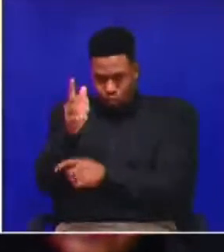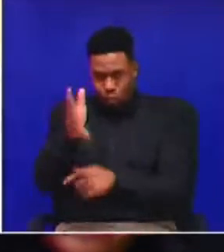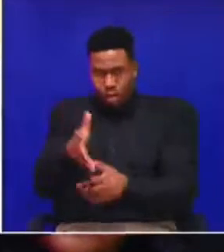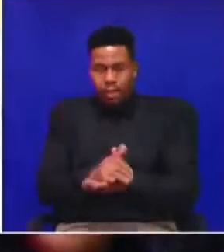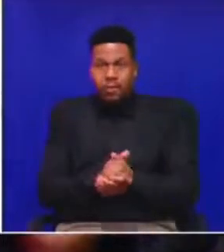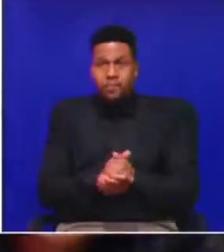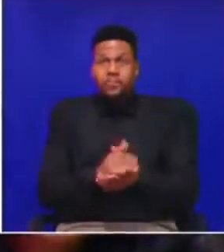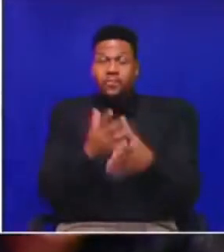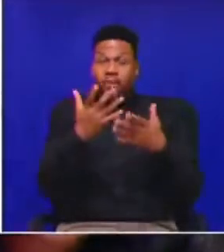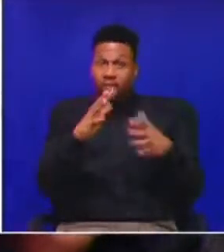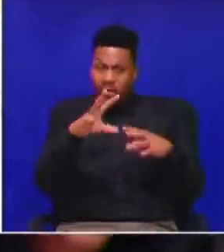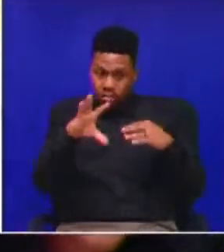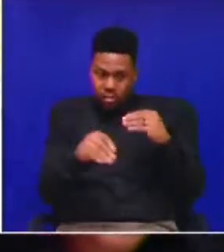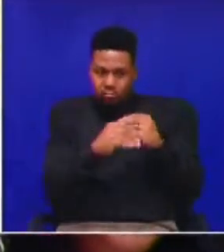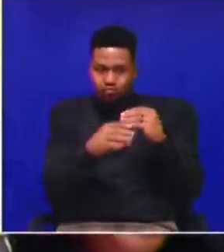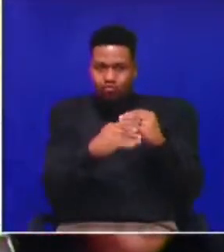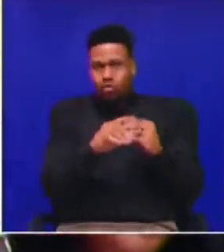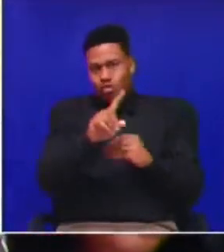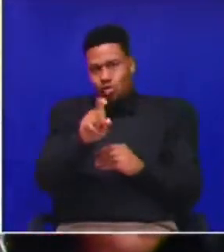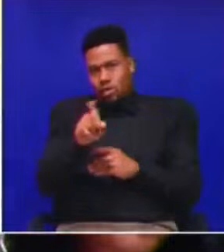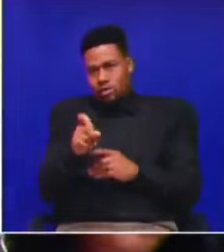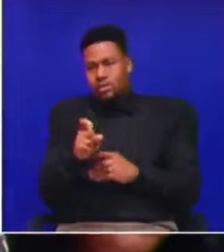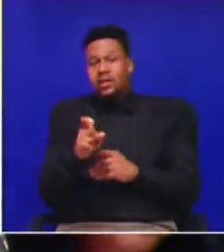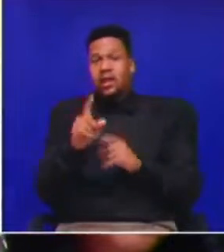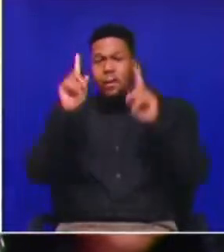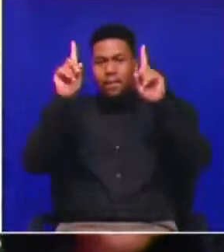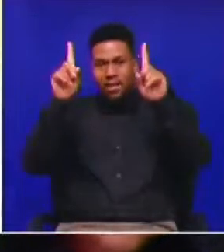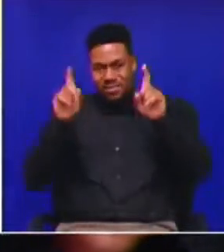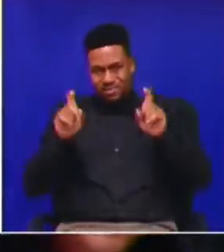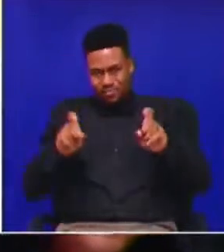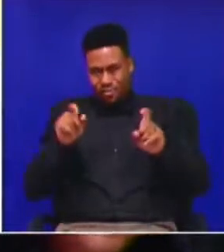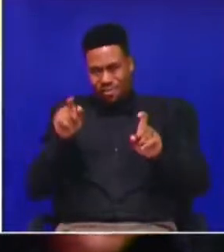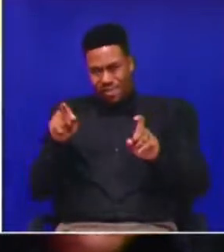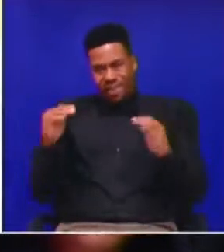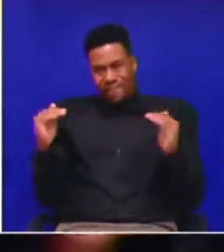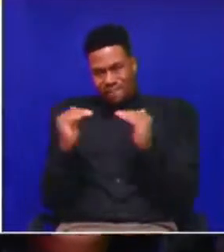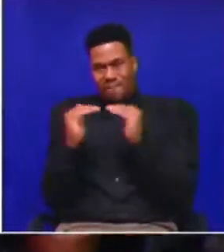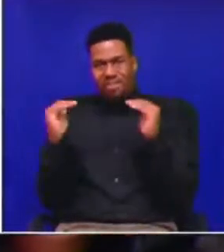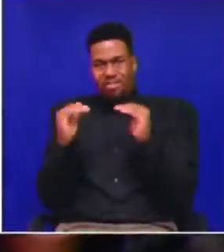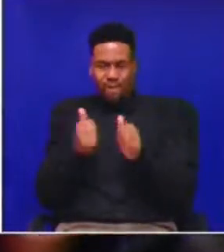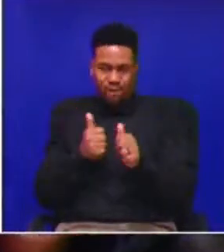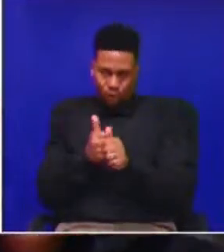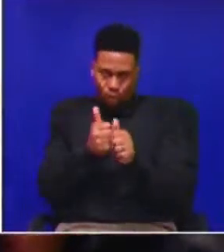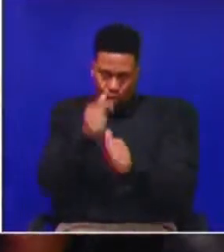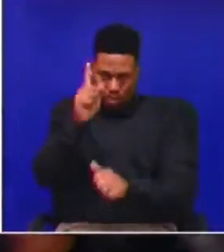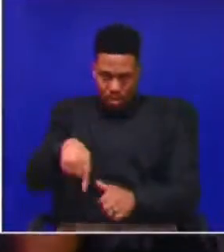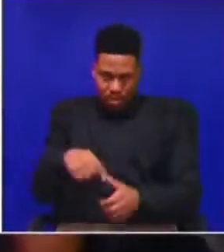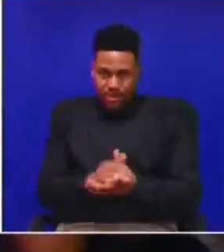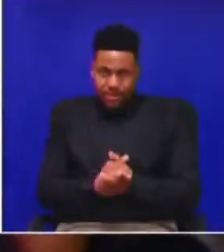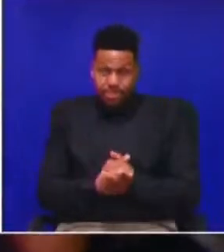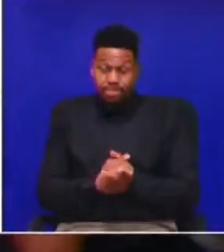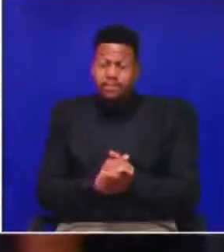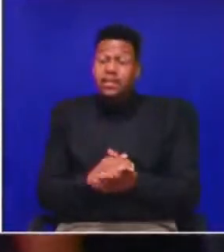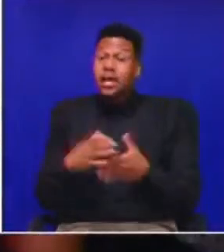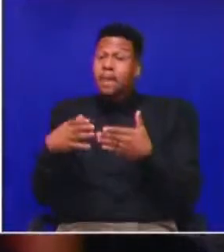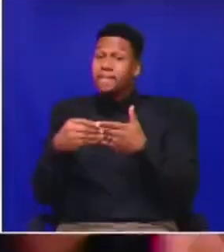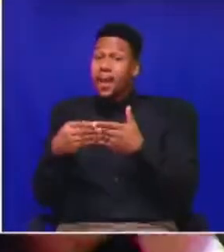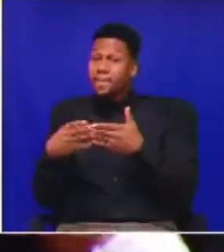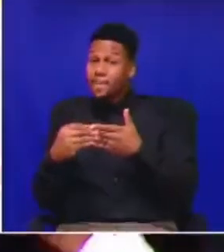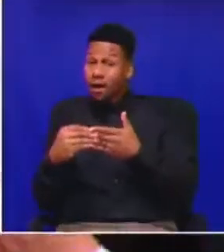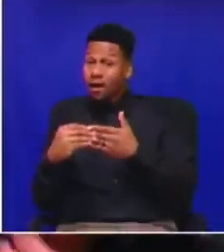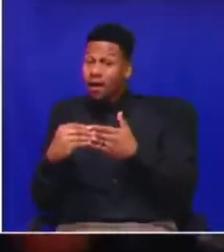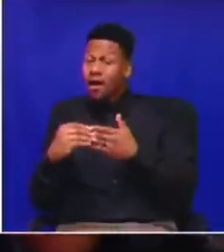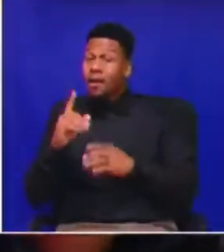questions, the principle of fairness, among others, has been applied. If a member who is supposed to ask a